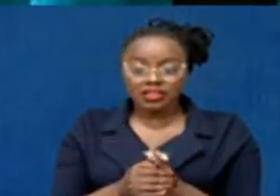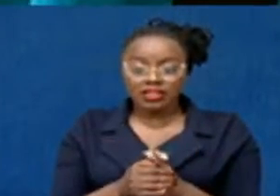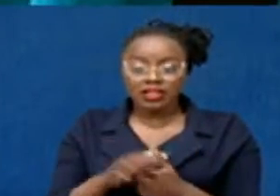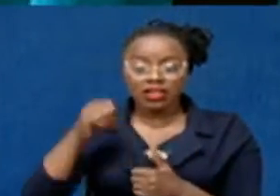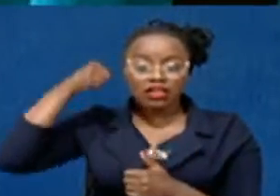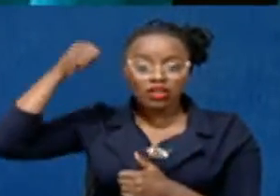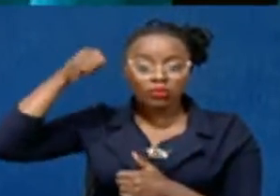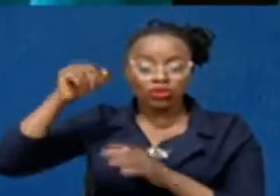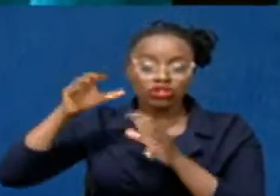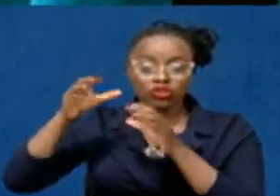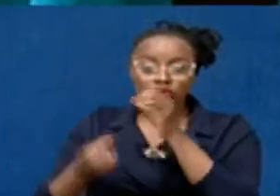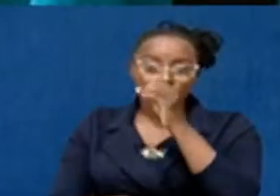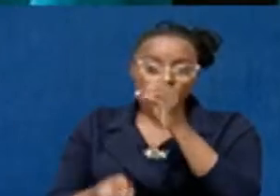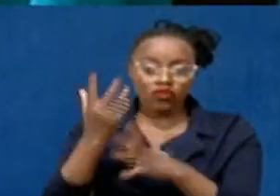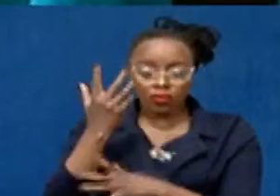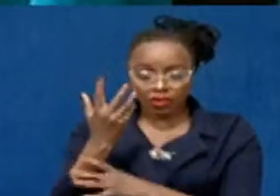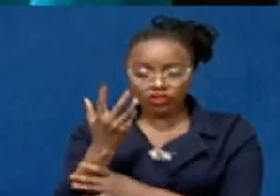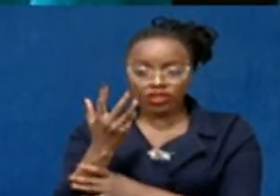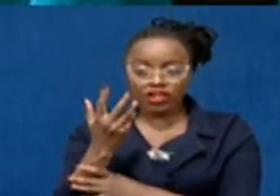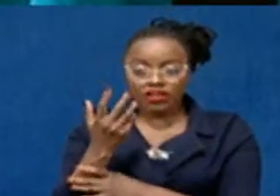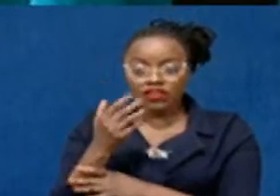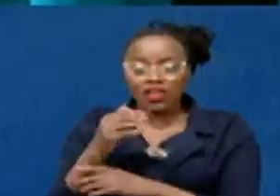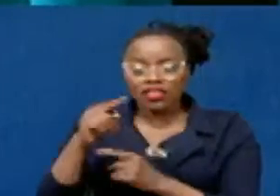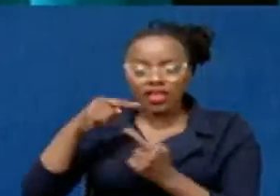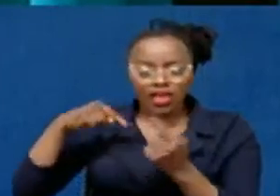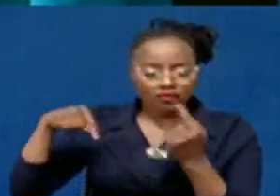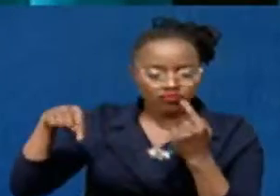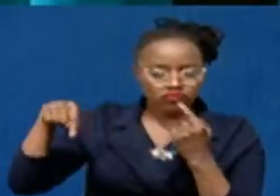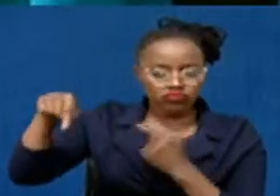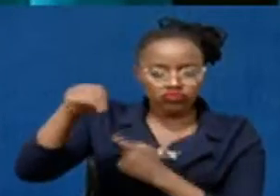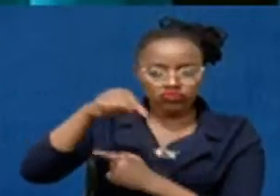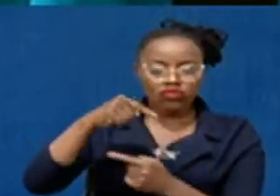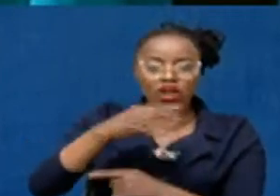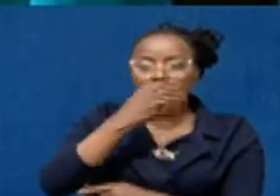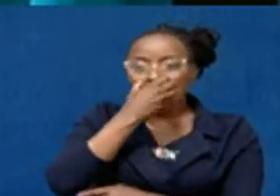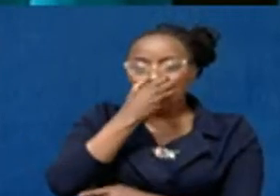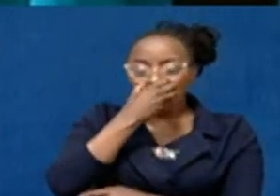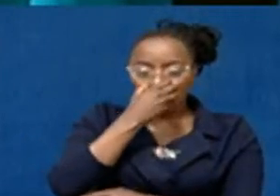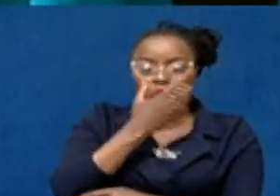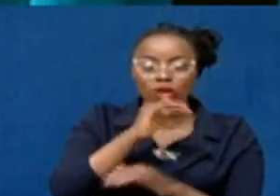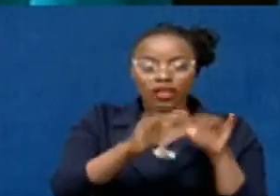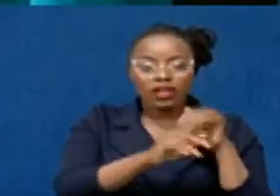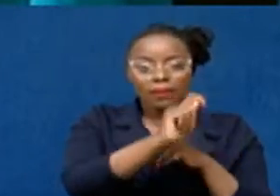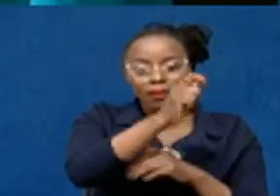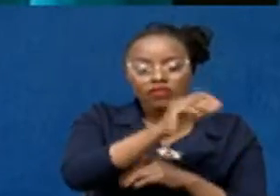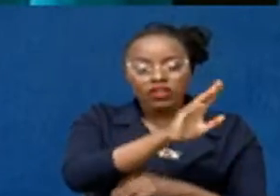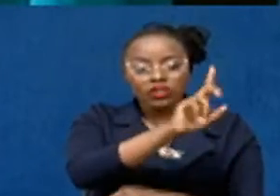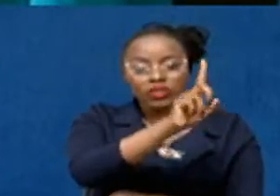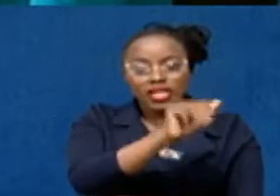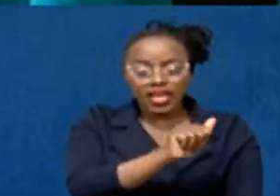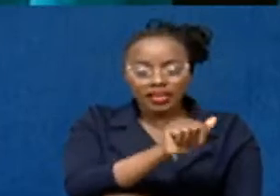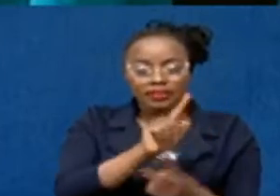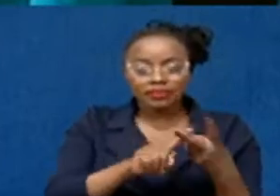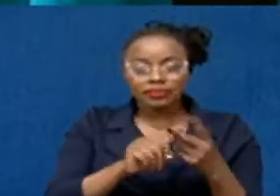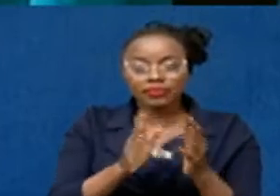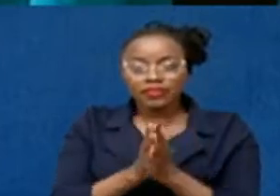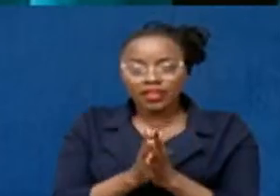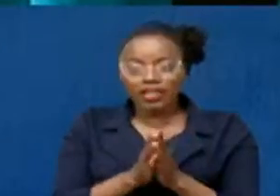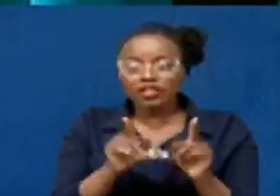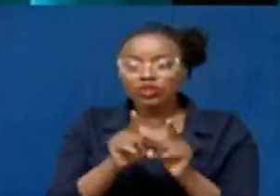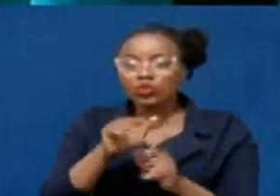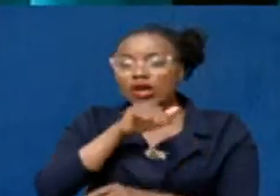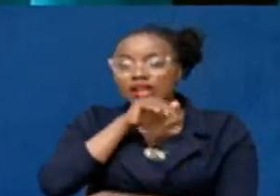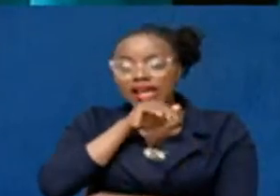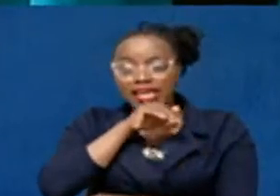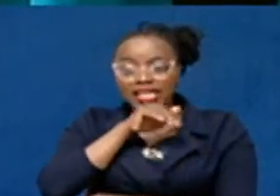the political formations are revolving around William Ruto, the deputy president in UDA, and increasingly